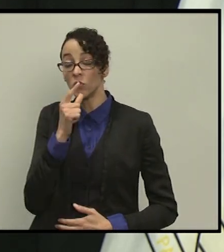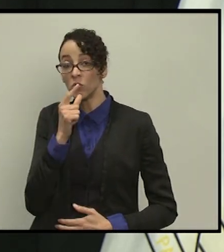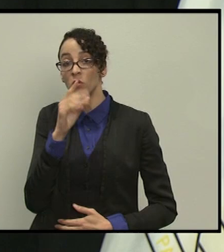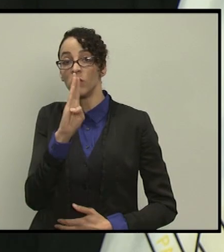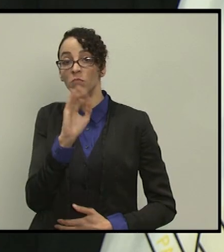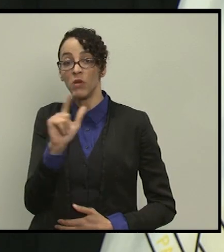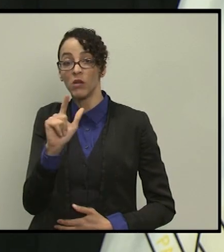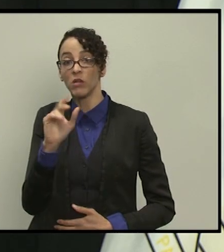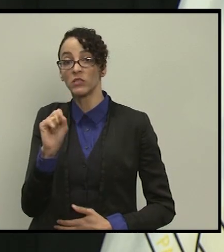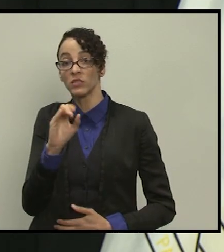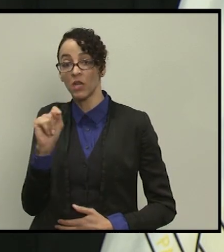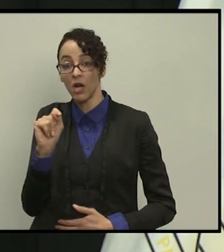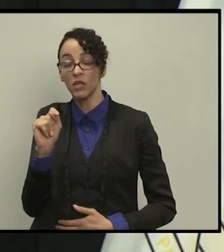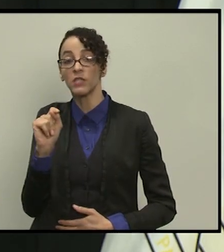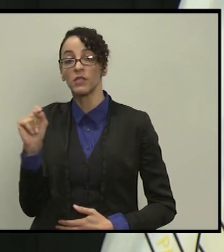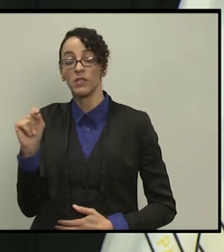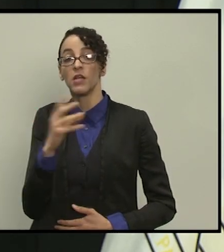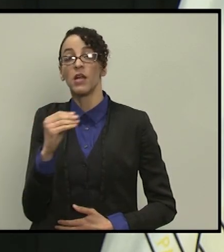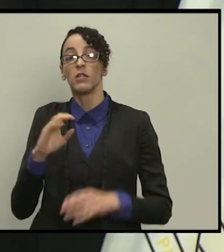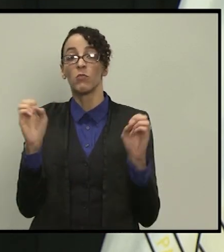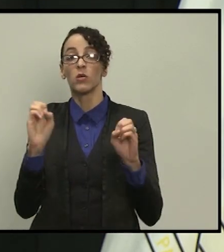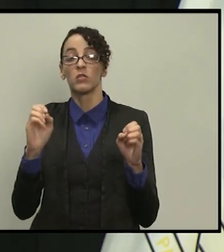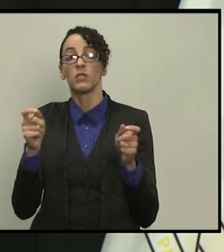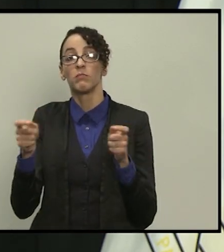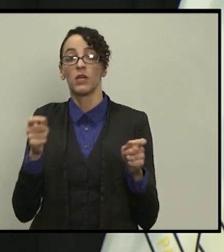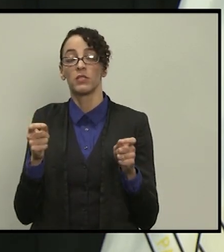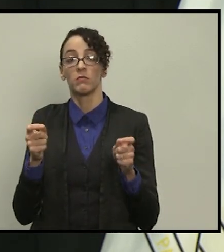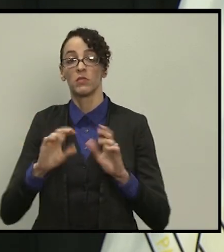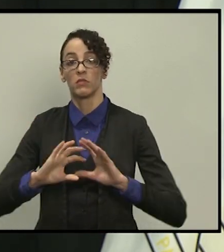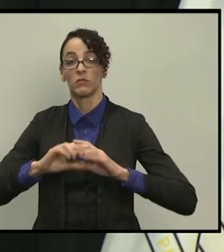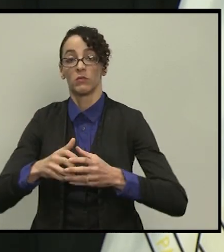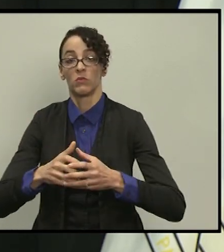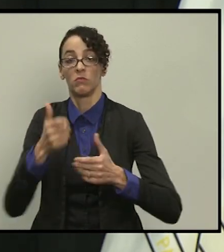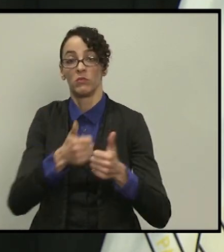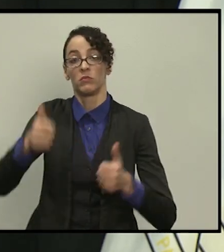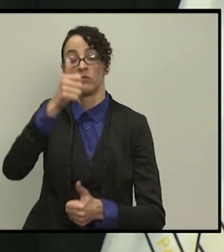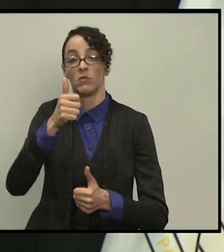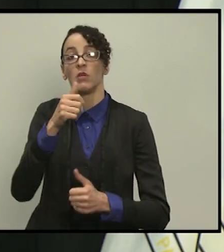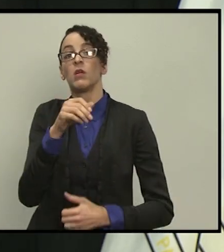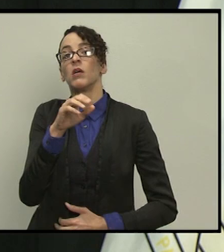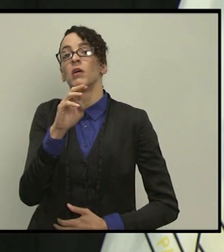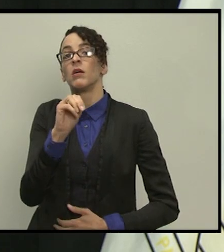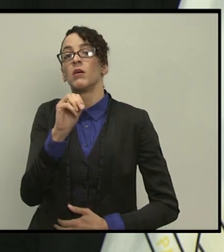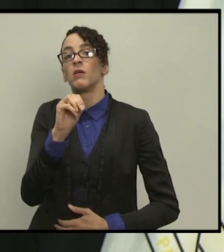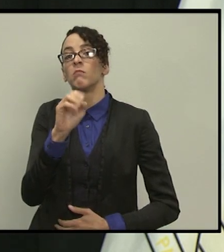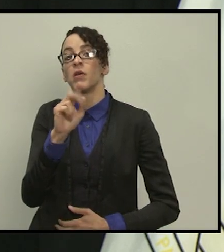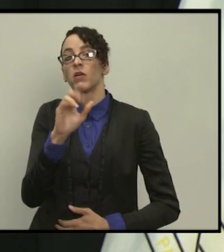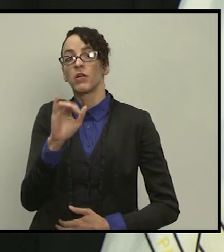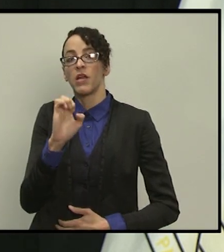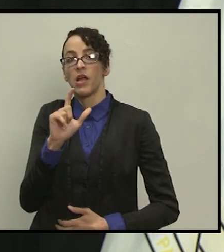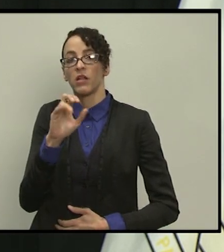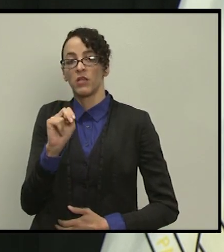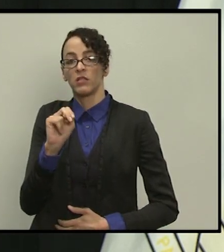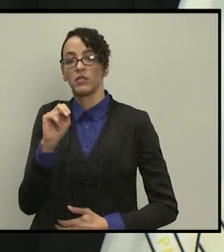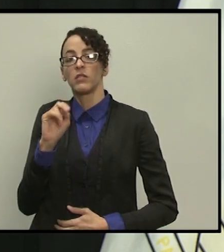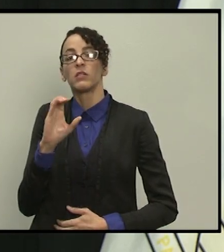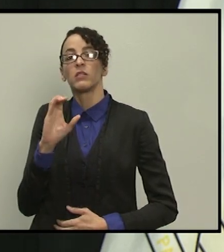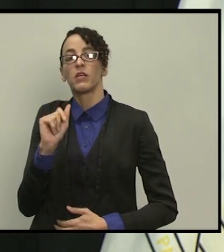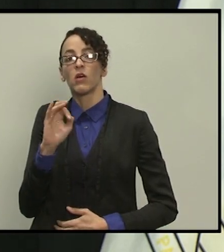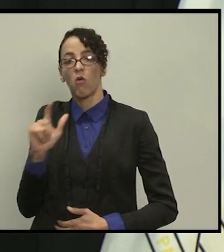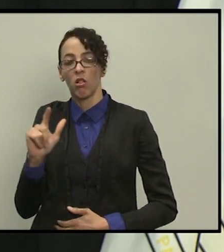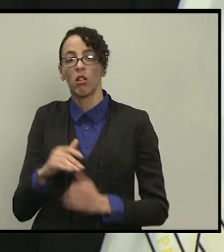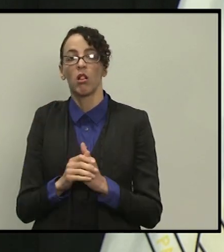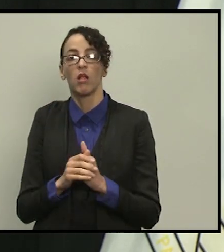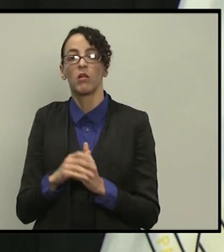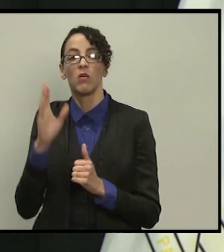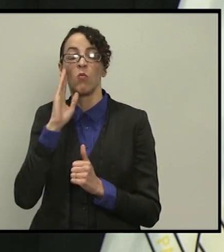Ellen Carroll. Today, we'd like to provide an update and, of course, answer questions to the press during this